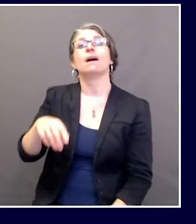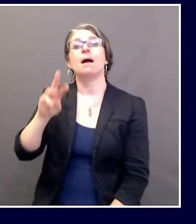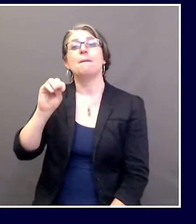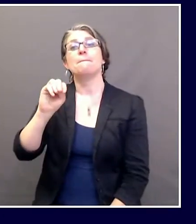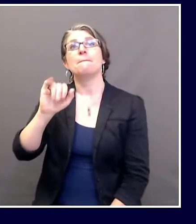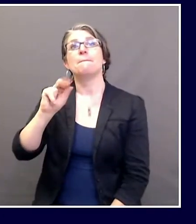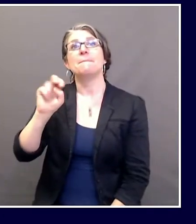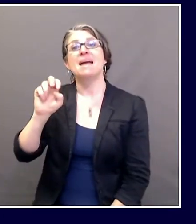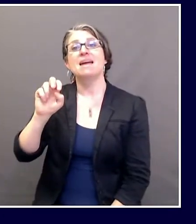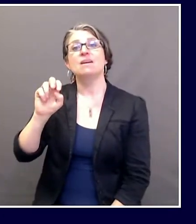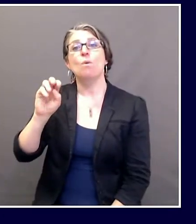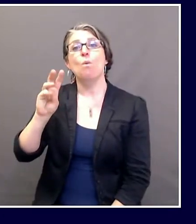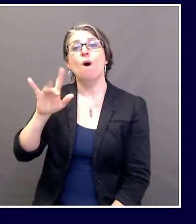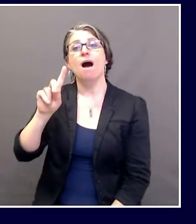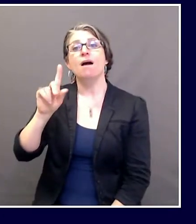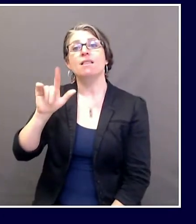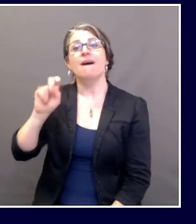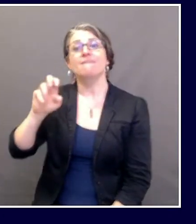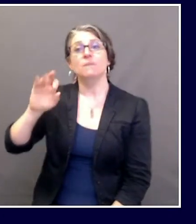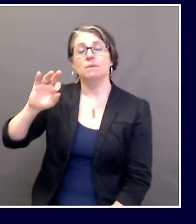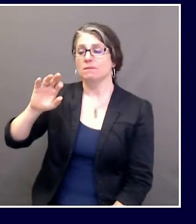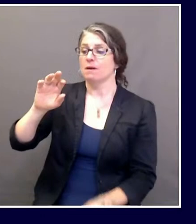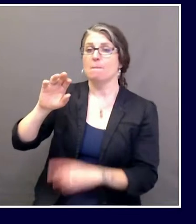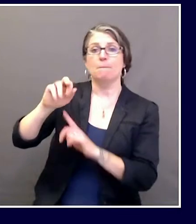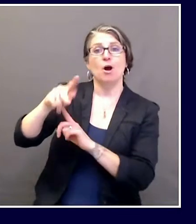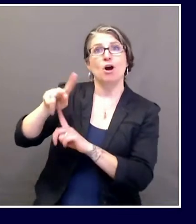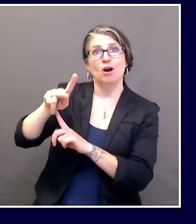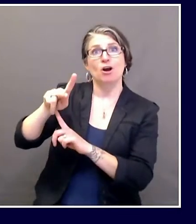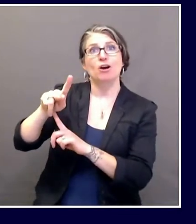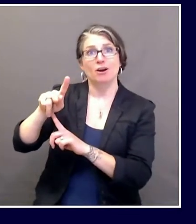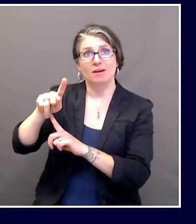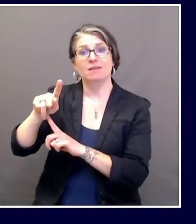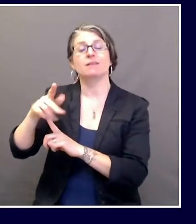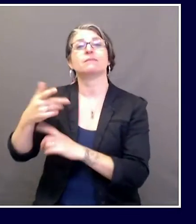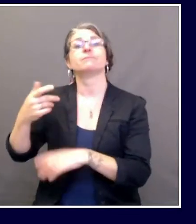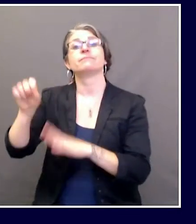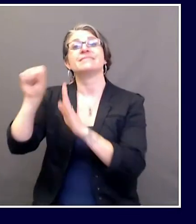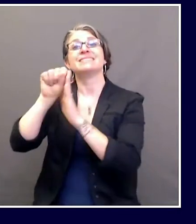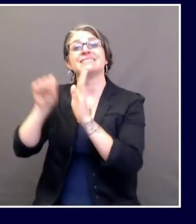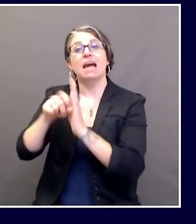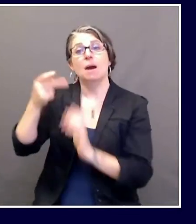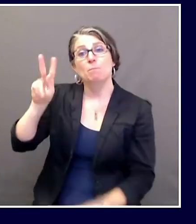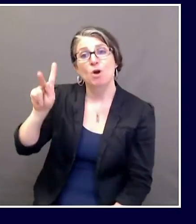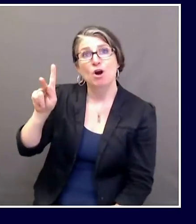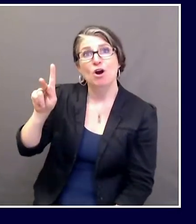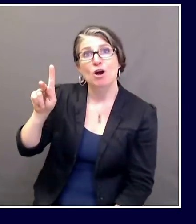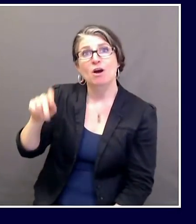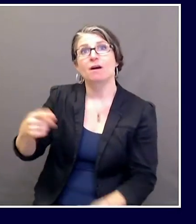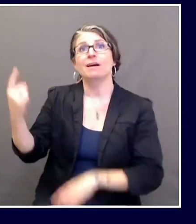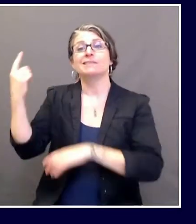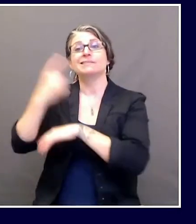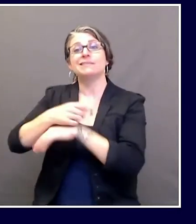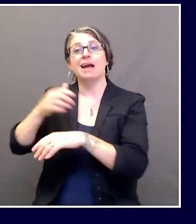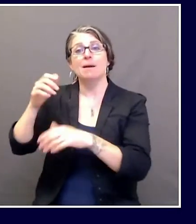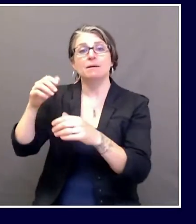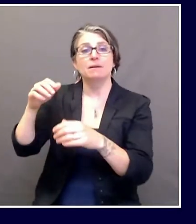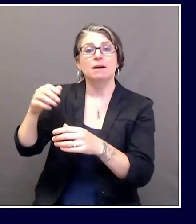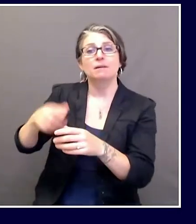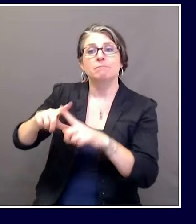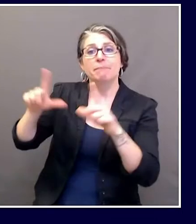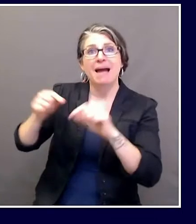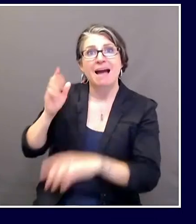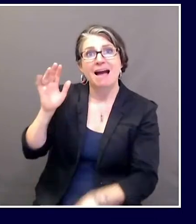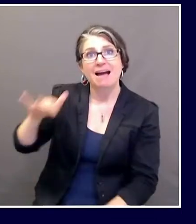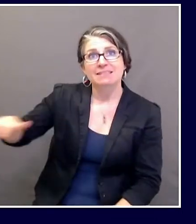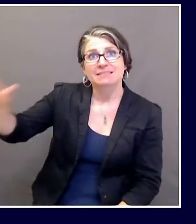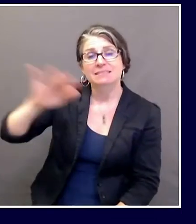couple, a Maine State Park Day Pass for before June 15th, an LL Bean gift card for